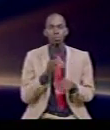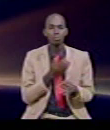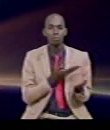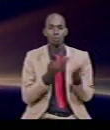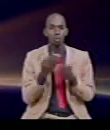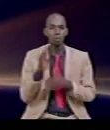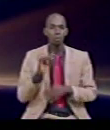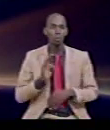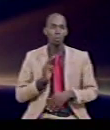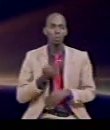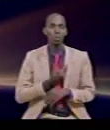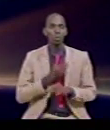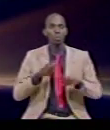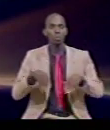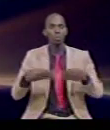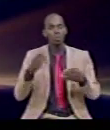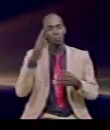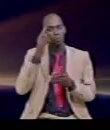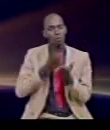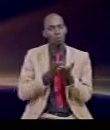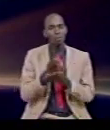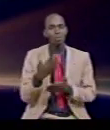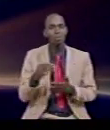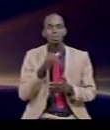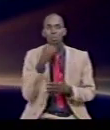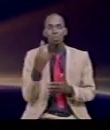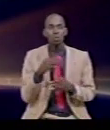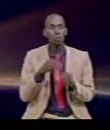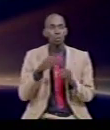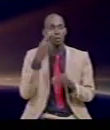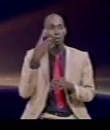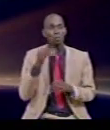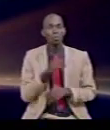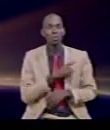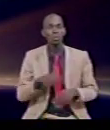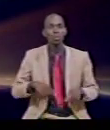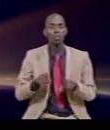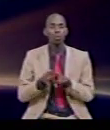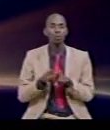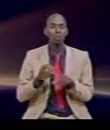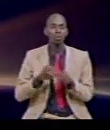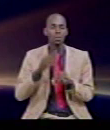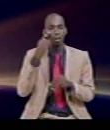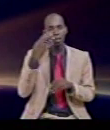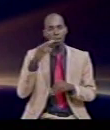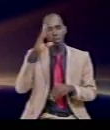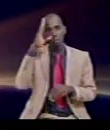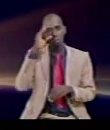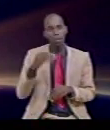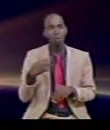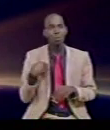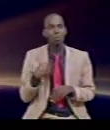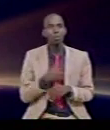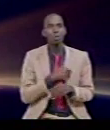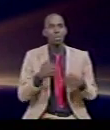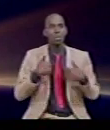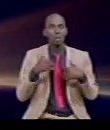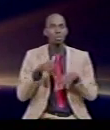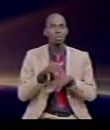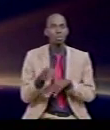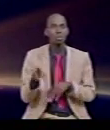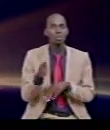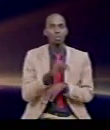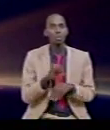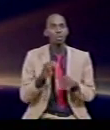for honest things, not only in the sight of the Lord, but also in the sight of men. And we have sent with them our brother, whom